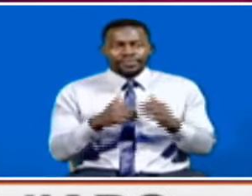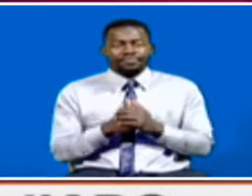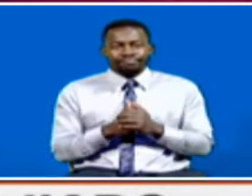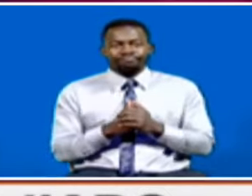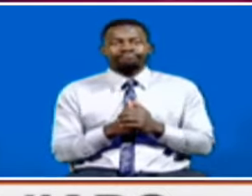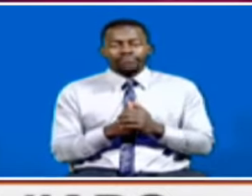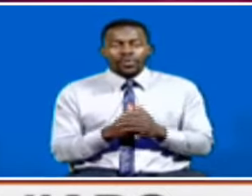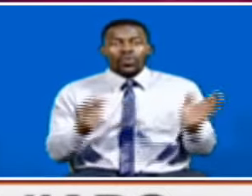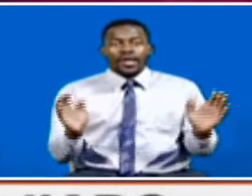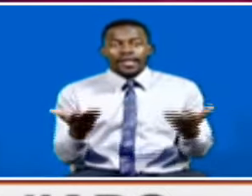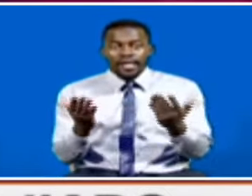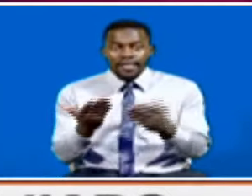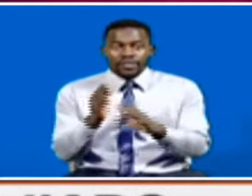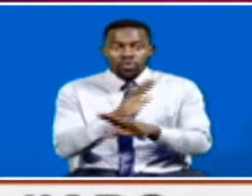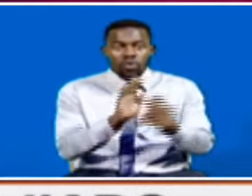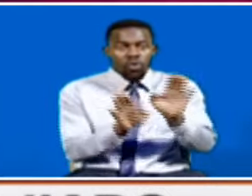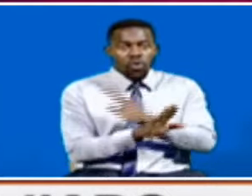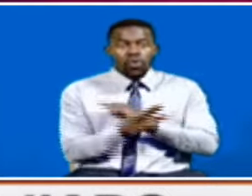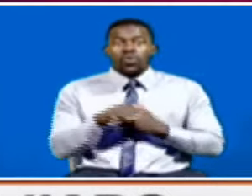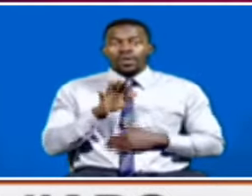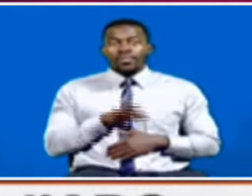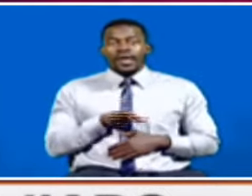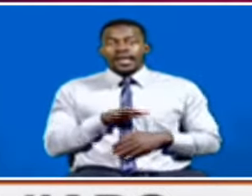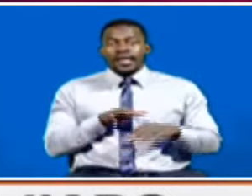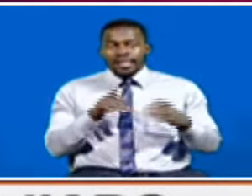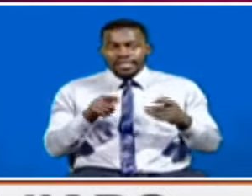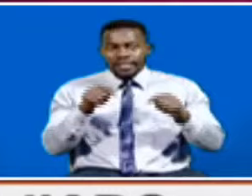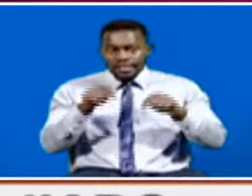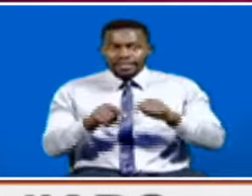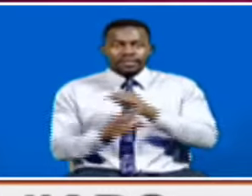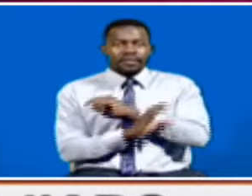all the women in this region, the women in the country.